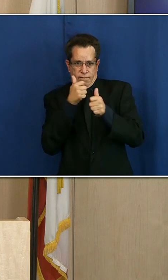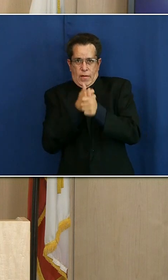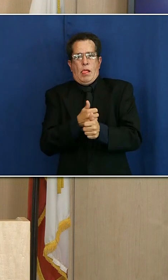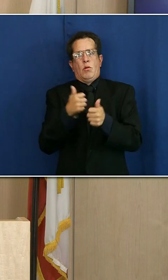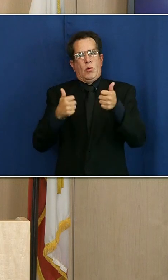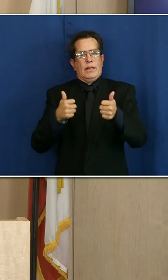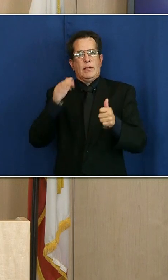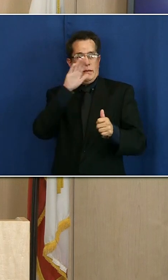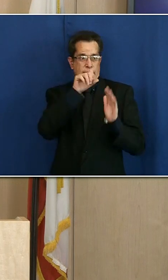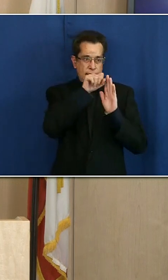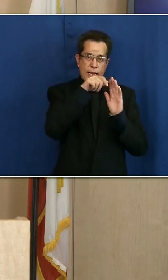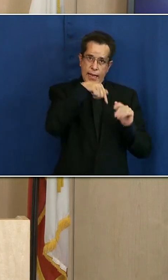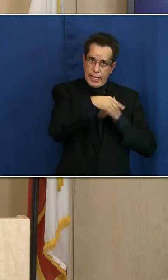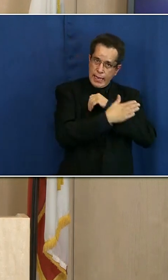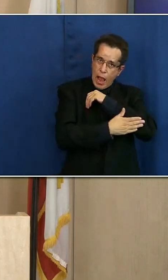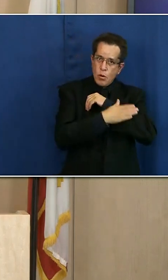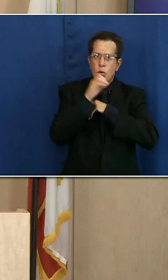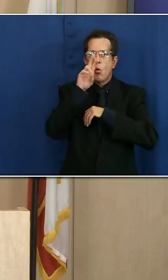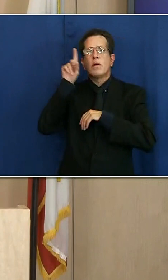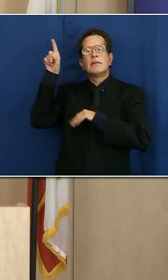to? Okay, Dr. Wooten.